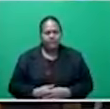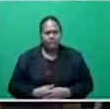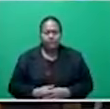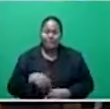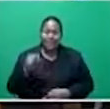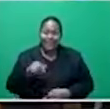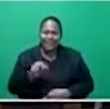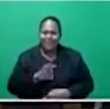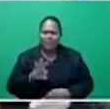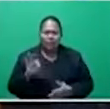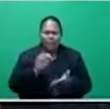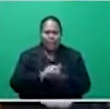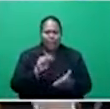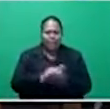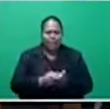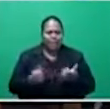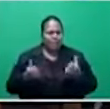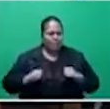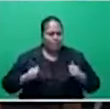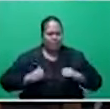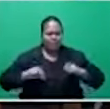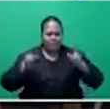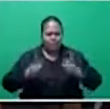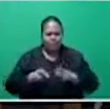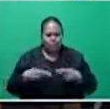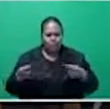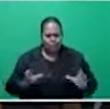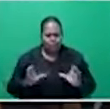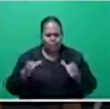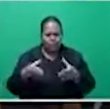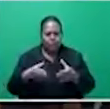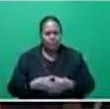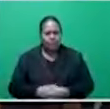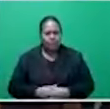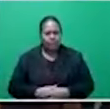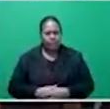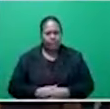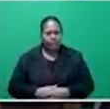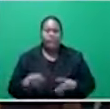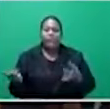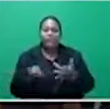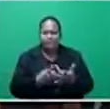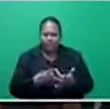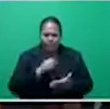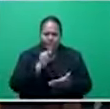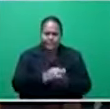illegal practice by HR division. There have been other capable